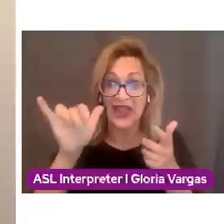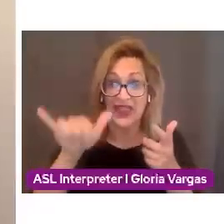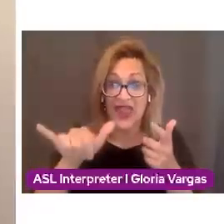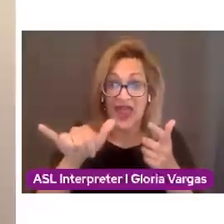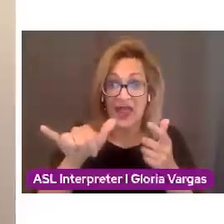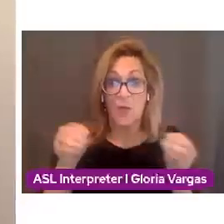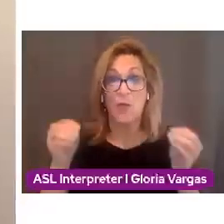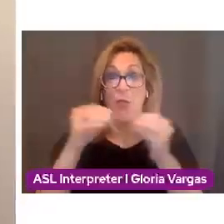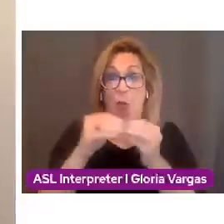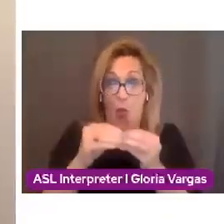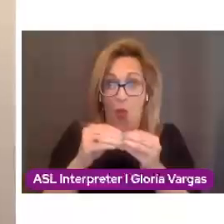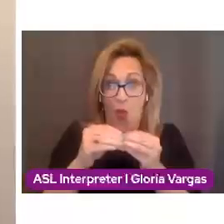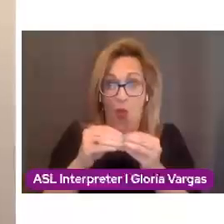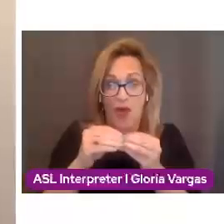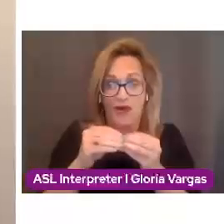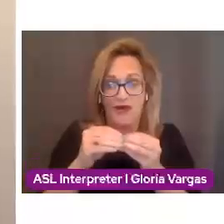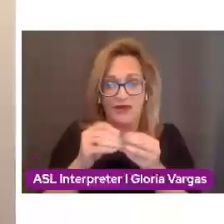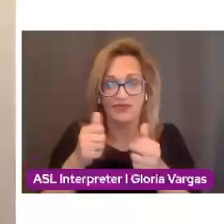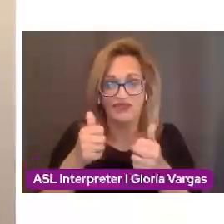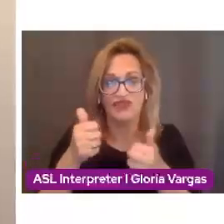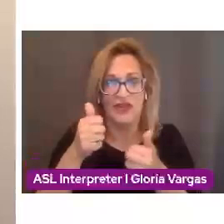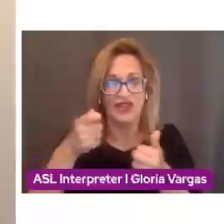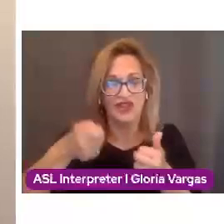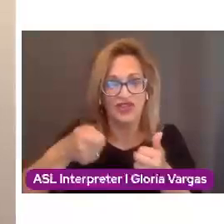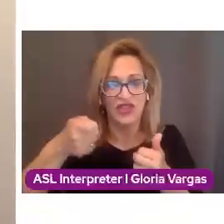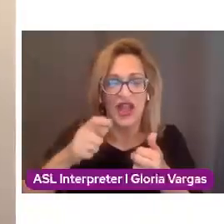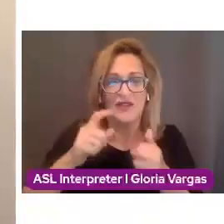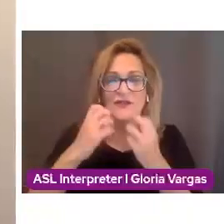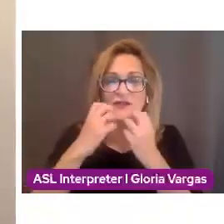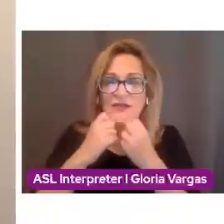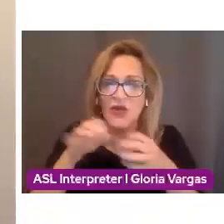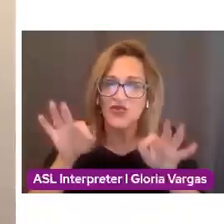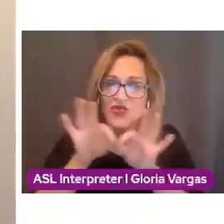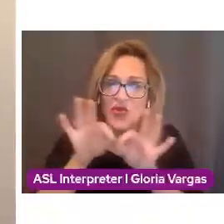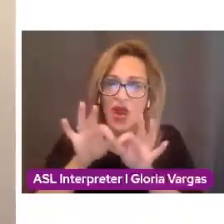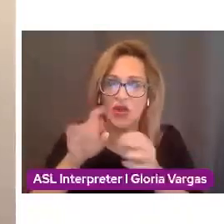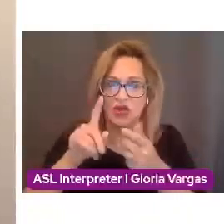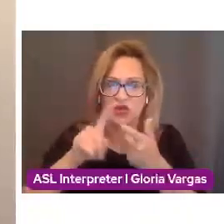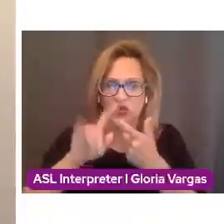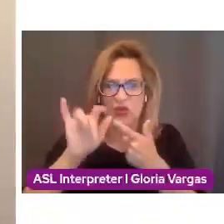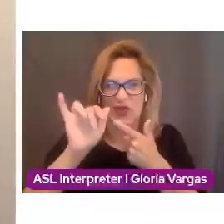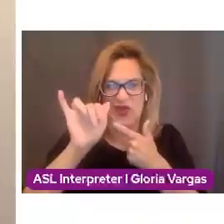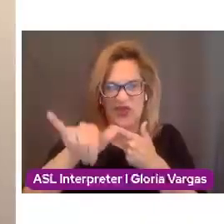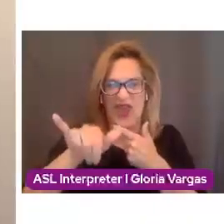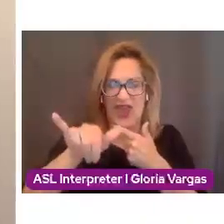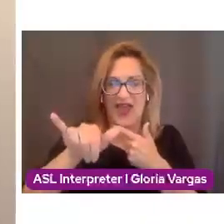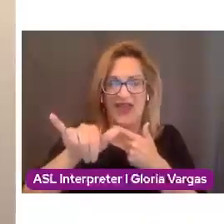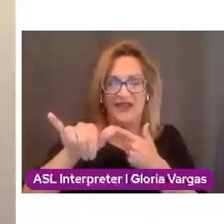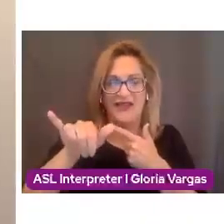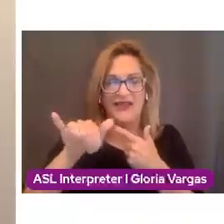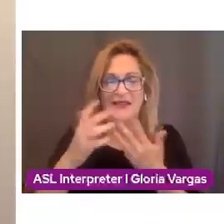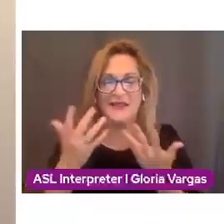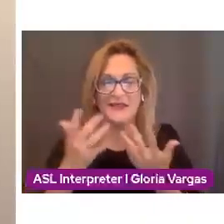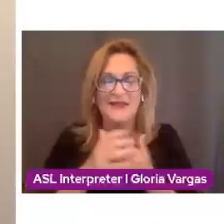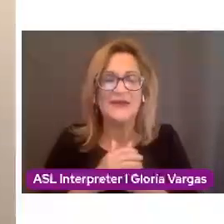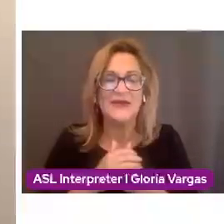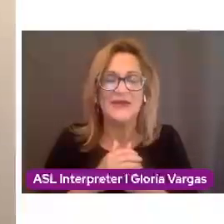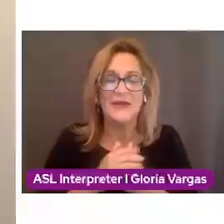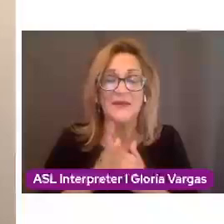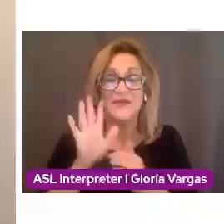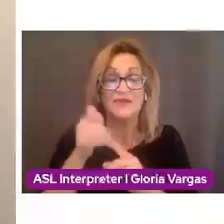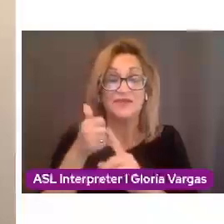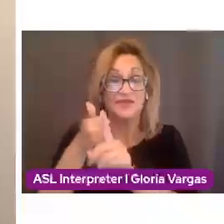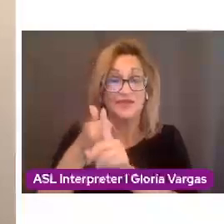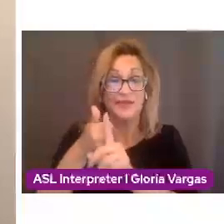majority would be very critical to ensuring that we expand the Supreme Court. The filibuster itself, while there